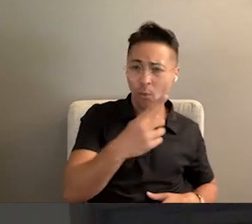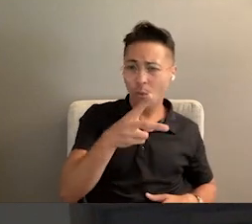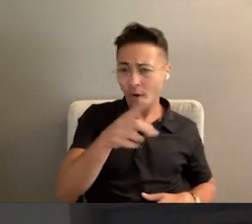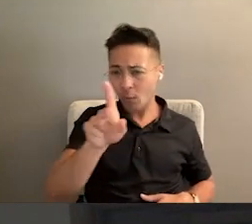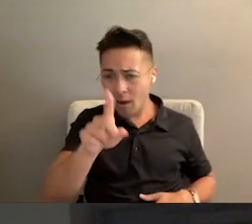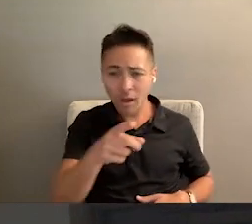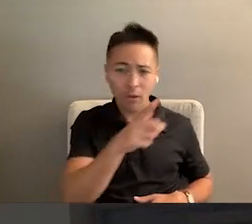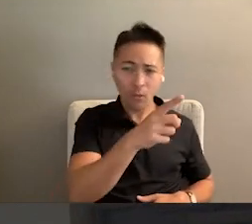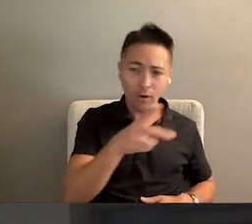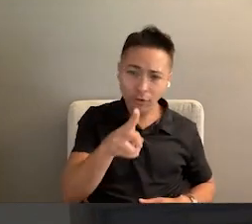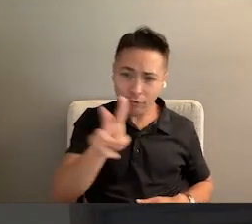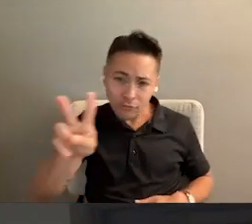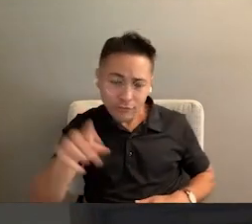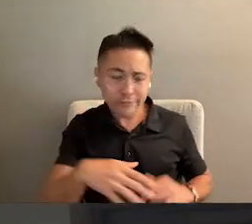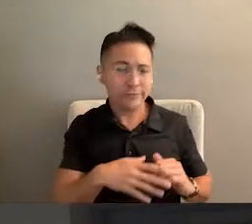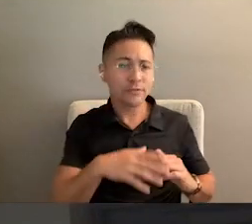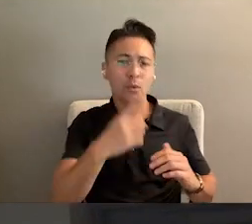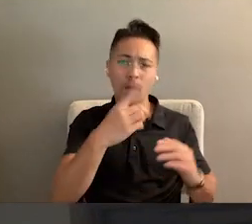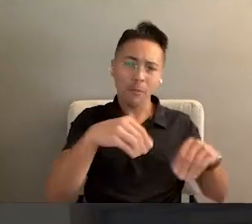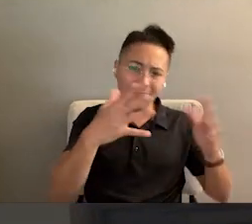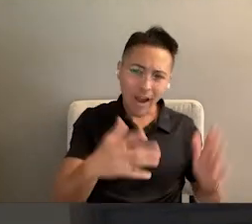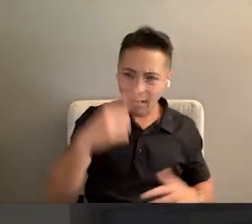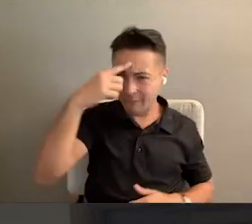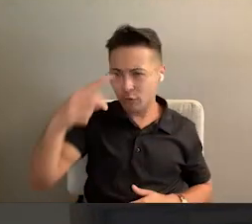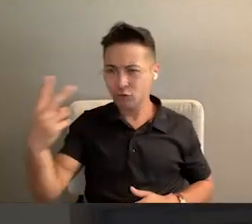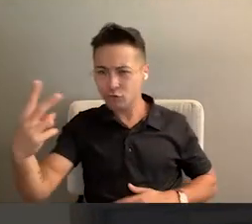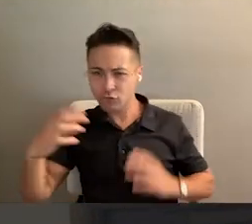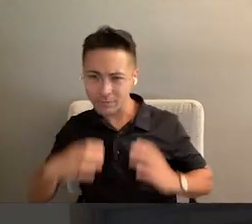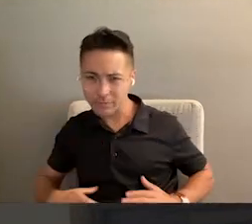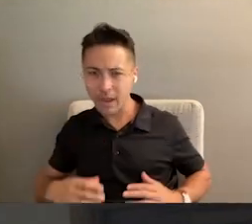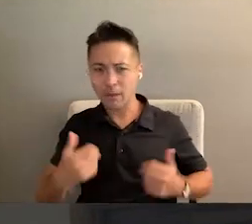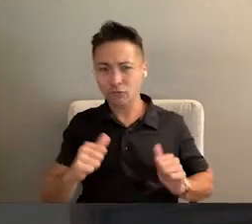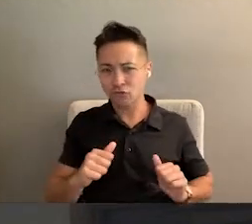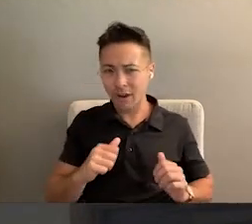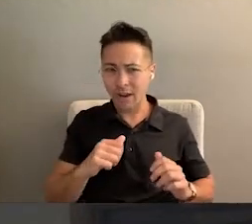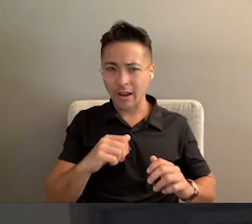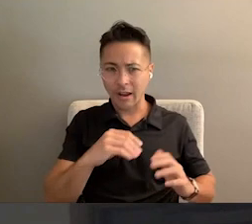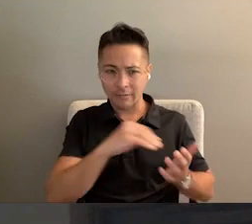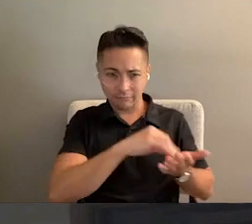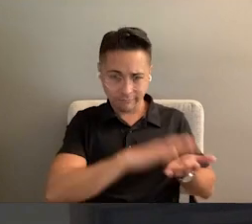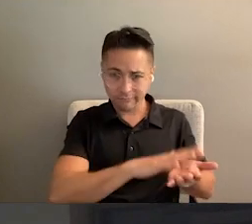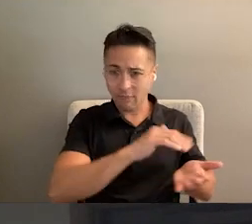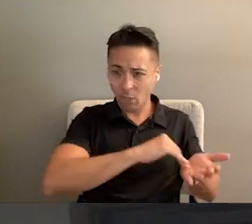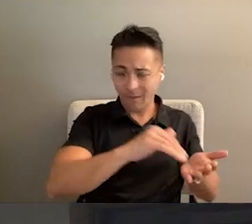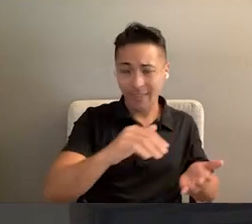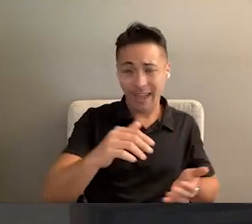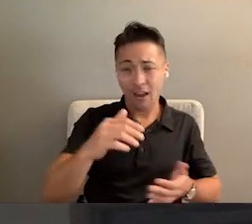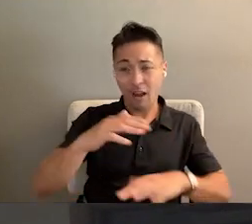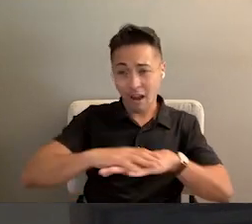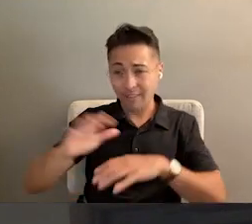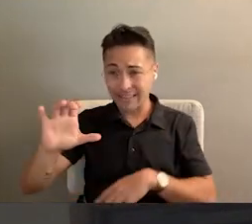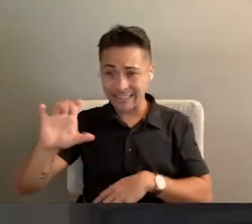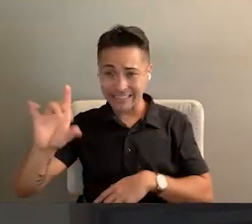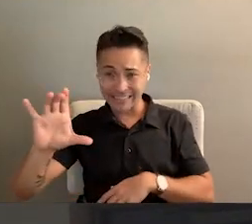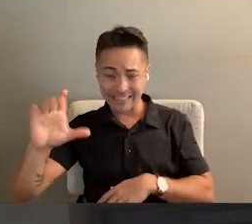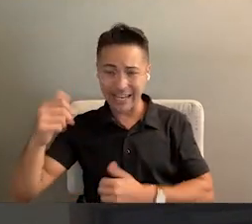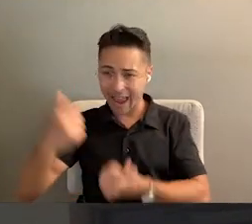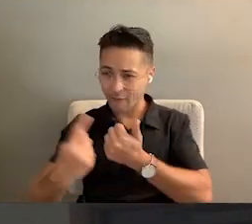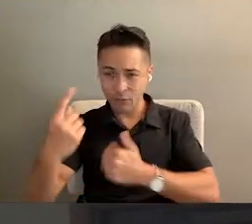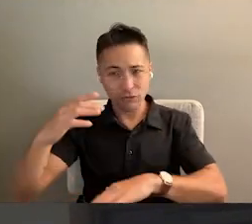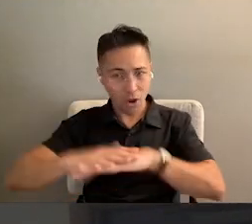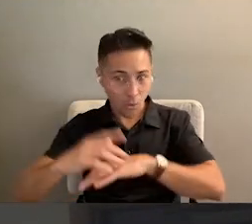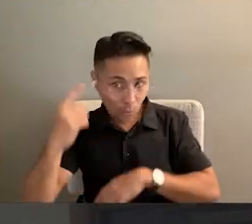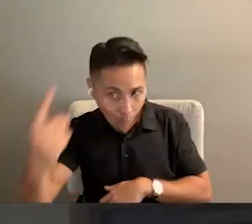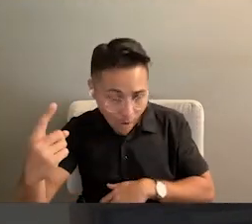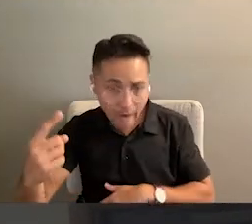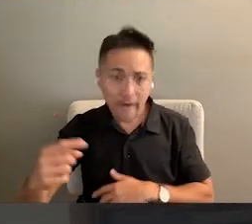ratios. You can have a provider at a 1-to-1 ratio, at a 1-to-2 ratio, one provider to 2 consumers. I'm trying to work with the waiver to make them